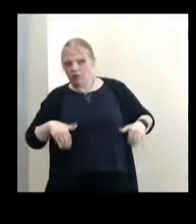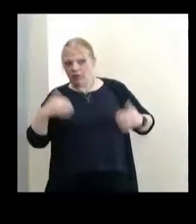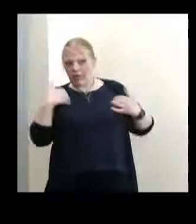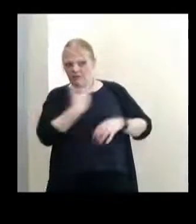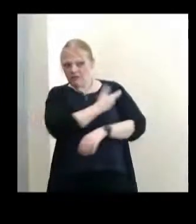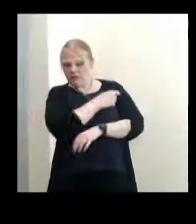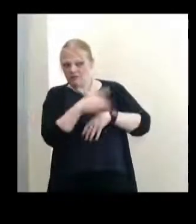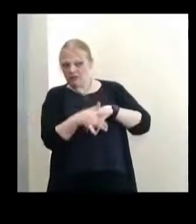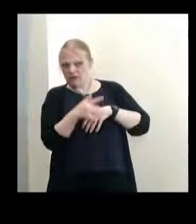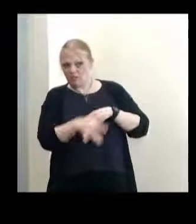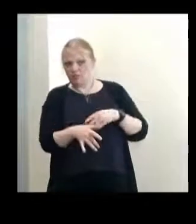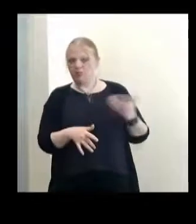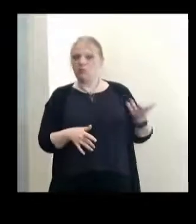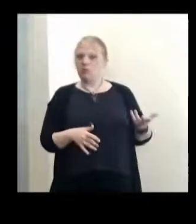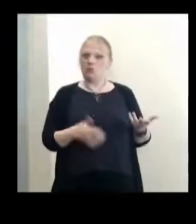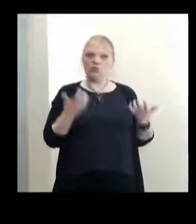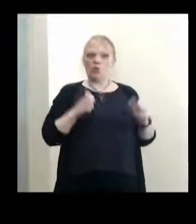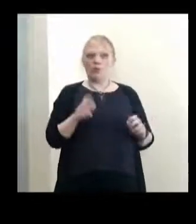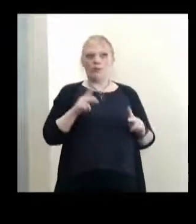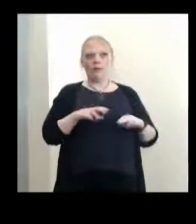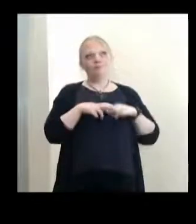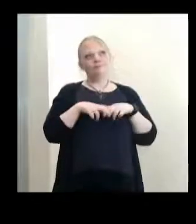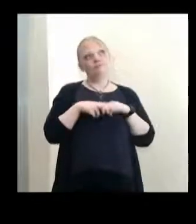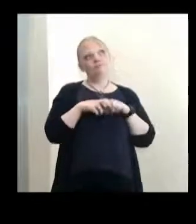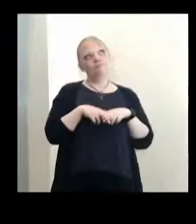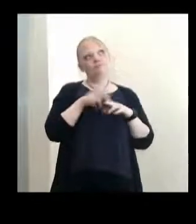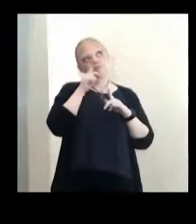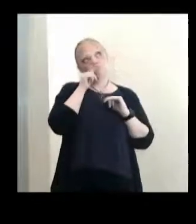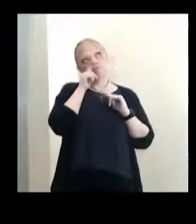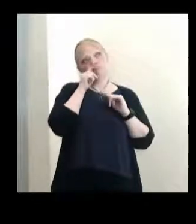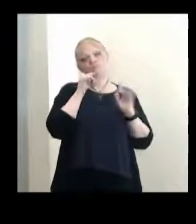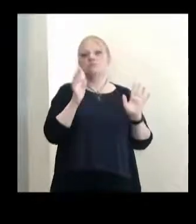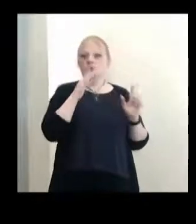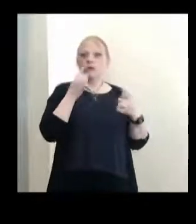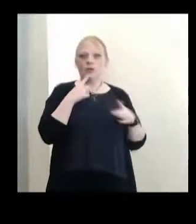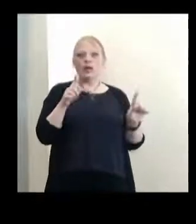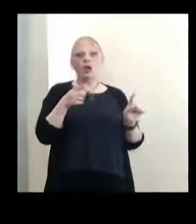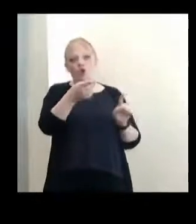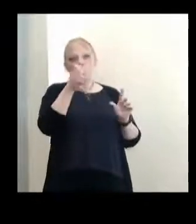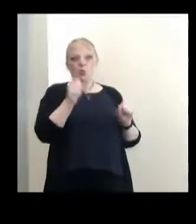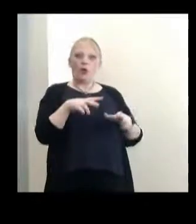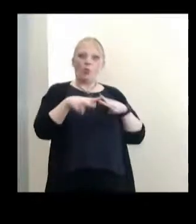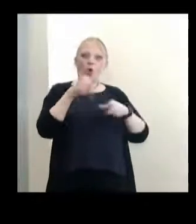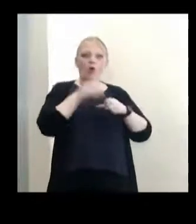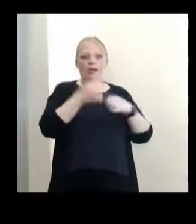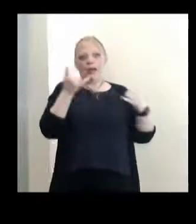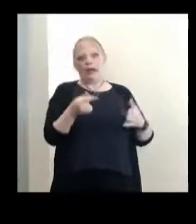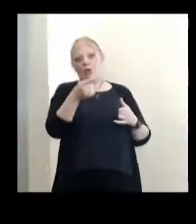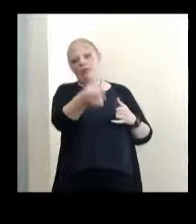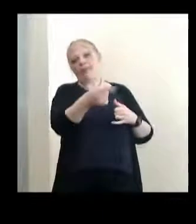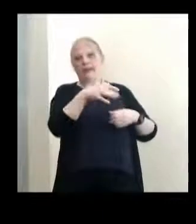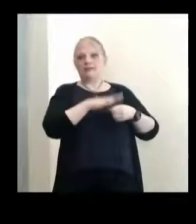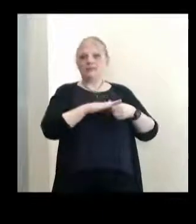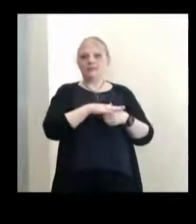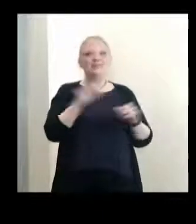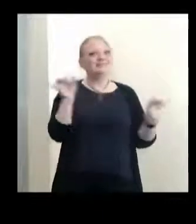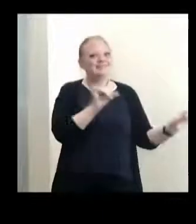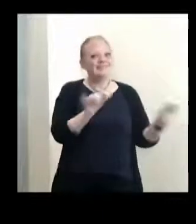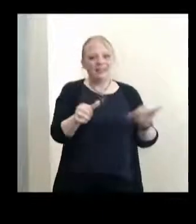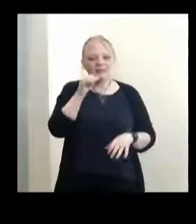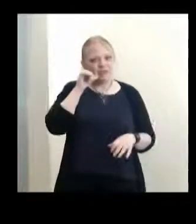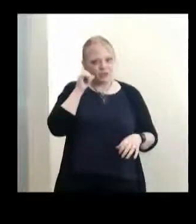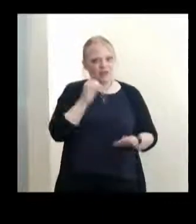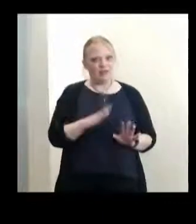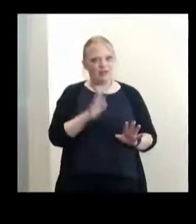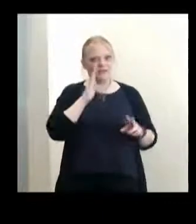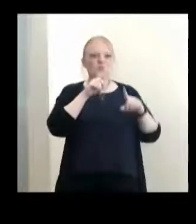want to just have our folks sit there and do nothing. We'll announce that you could walk in and get vaccinated at that site, like I did yesterday. So it's going to depend